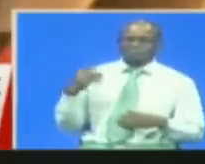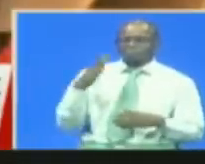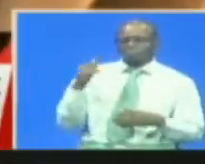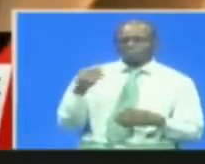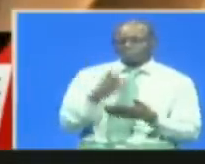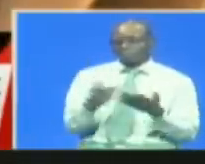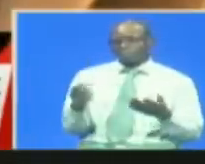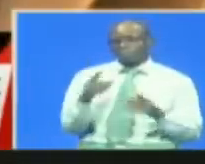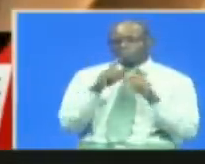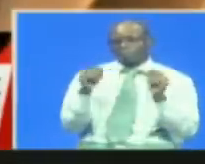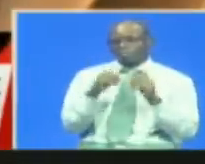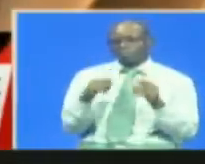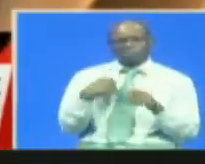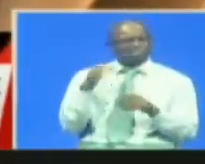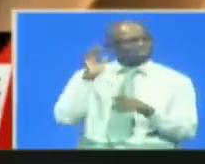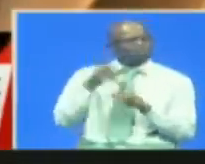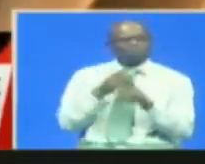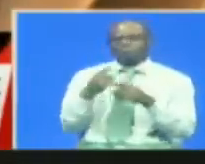from yesterday